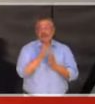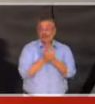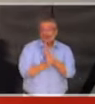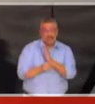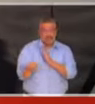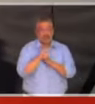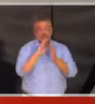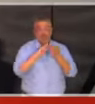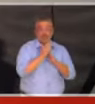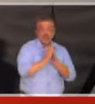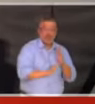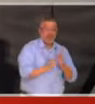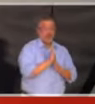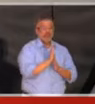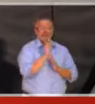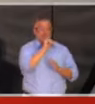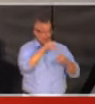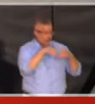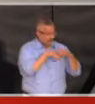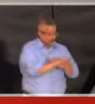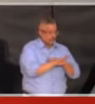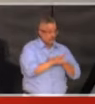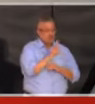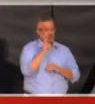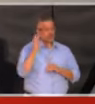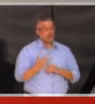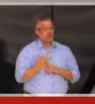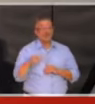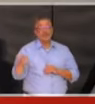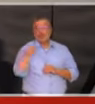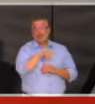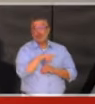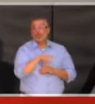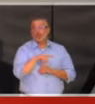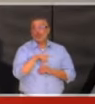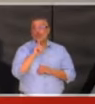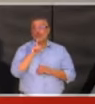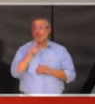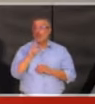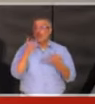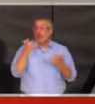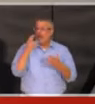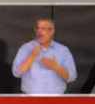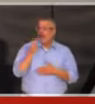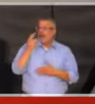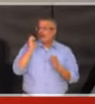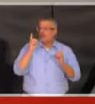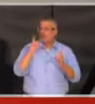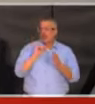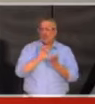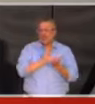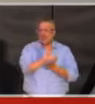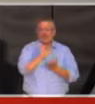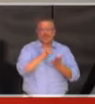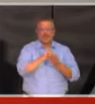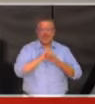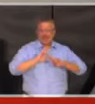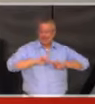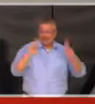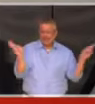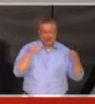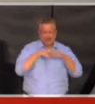the community college, that front door for two-thirds of those that enter into higher education. We're investing in that conveyor belt for talent,